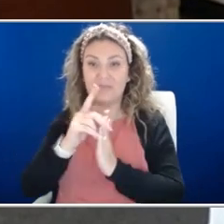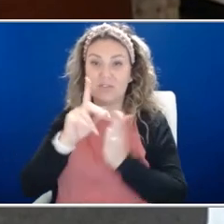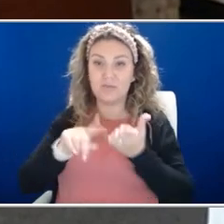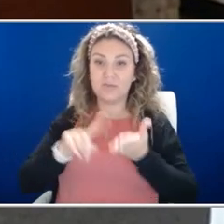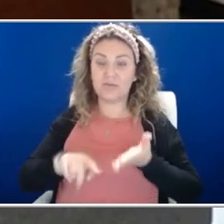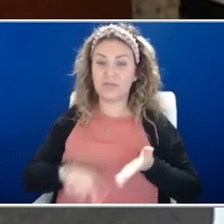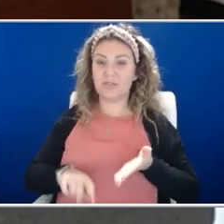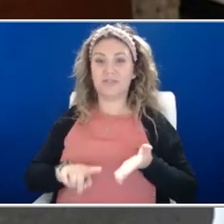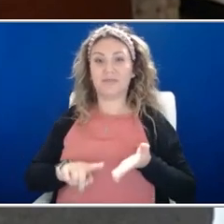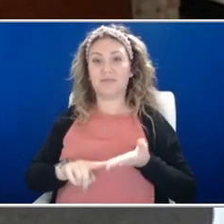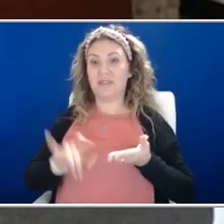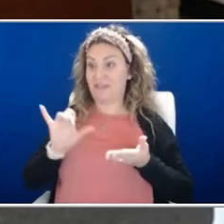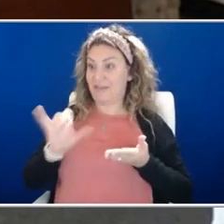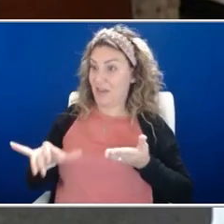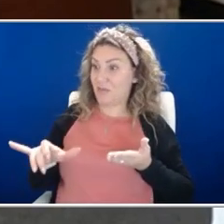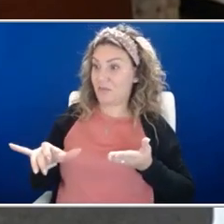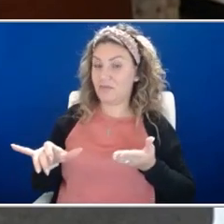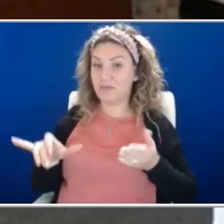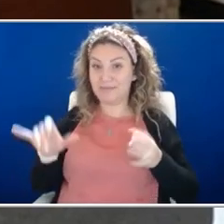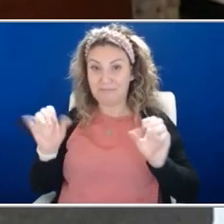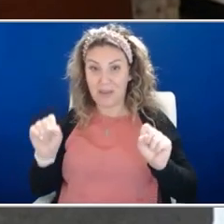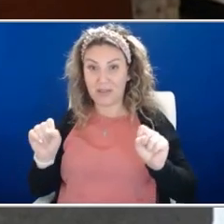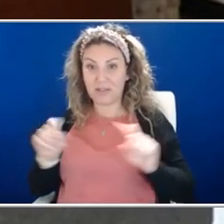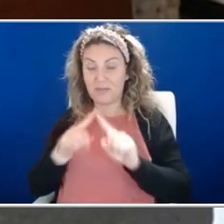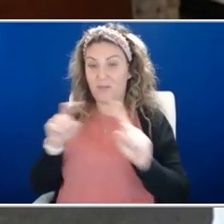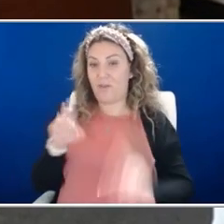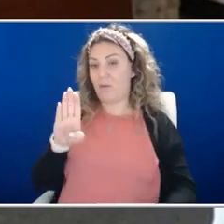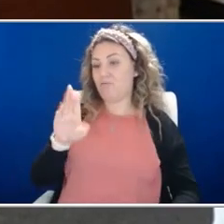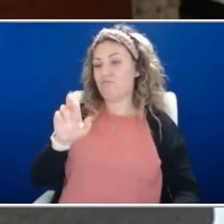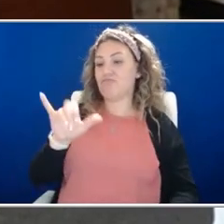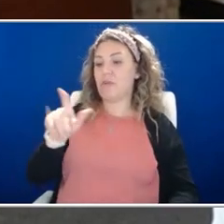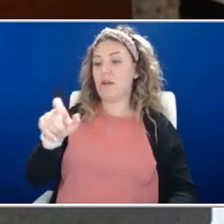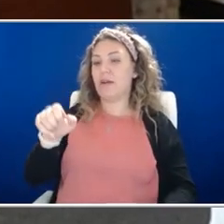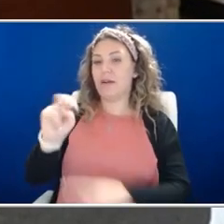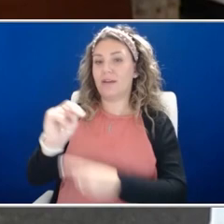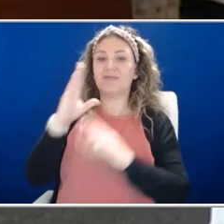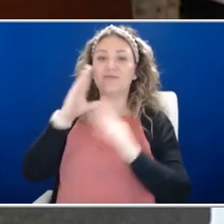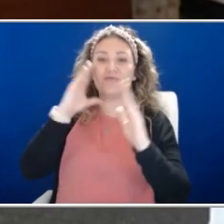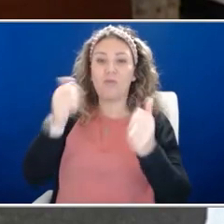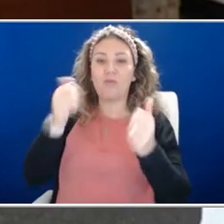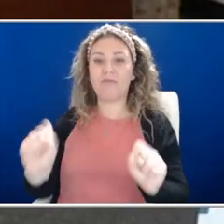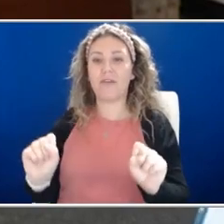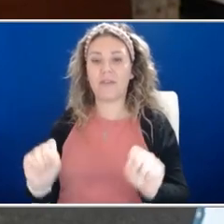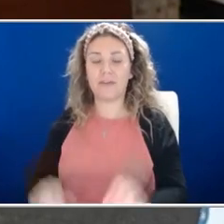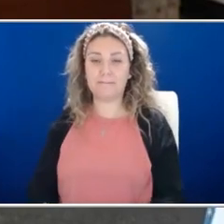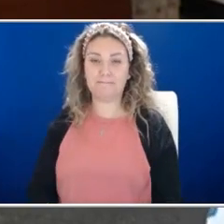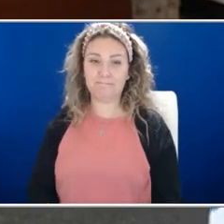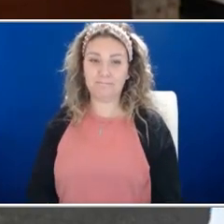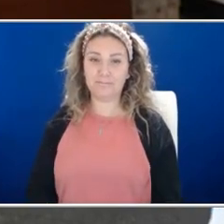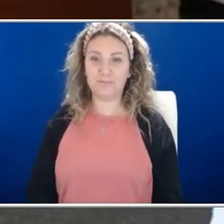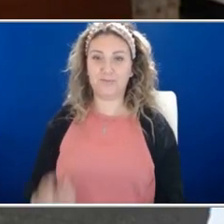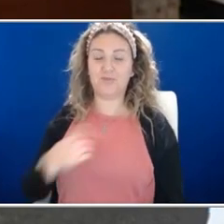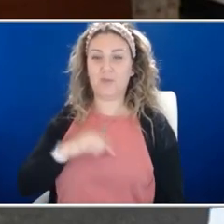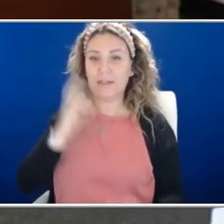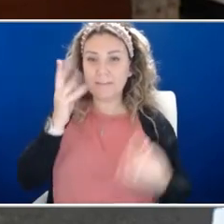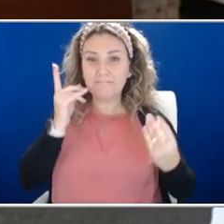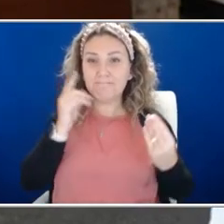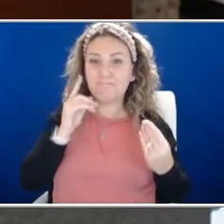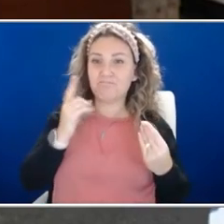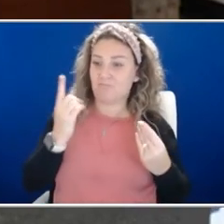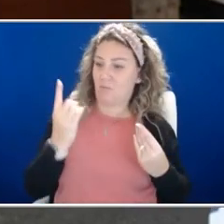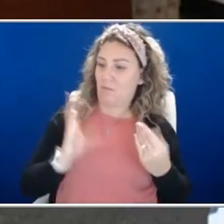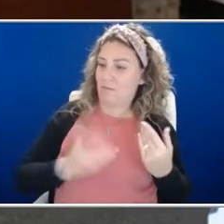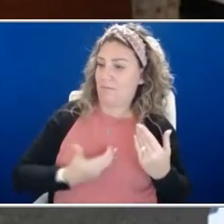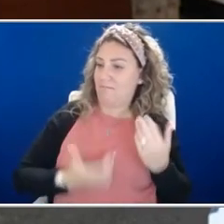entirely possible by the Braden's Hope effort. And so we consider them one of our most